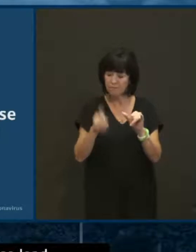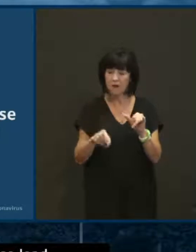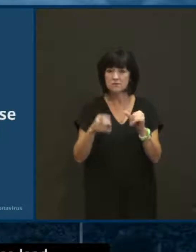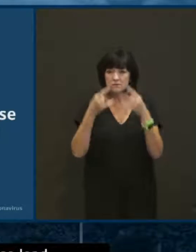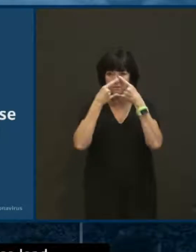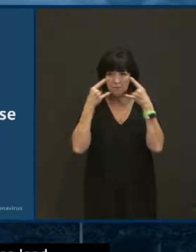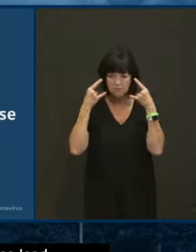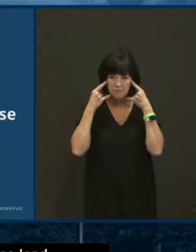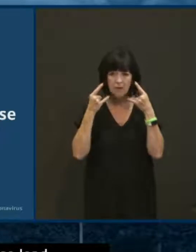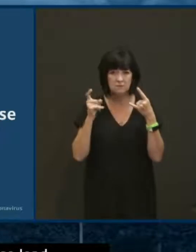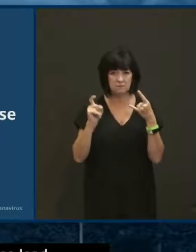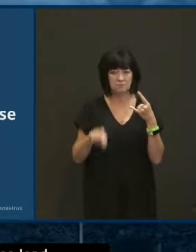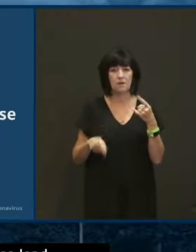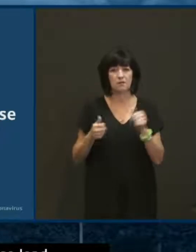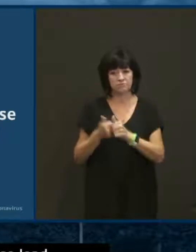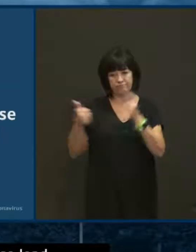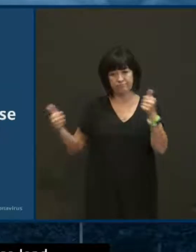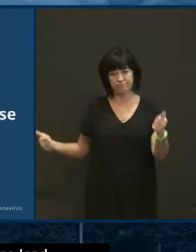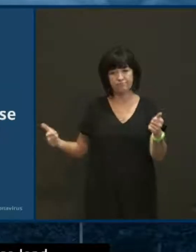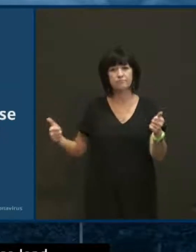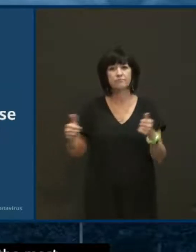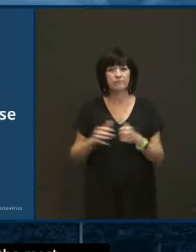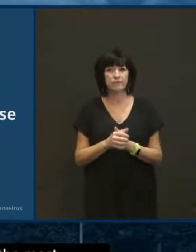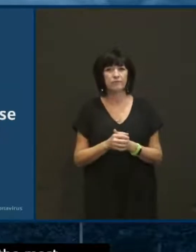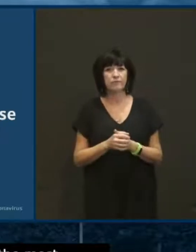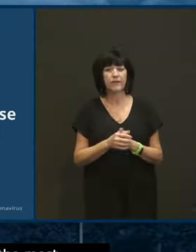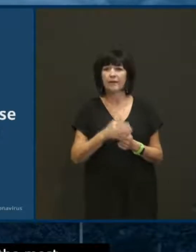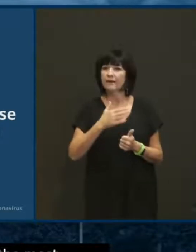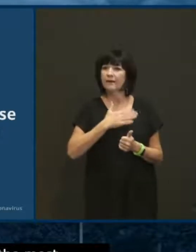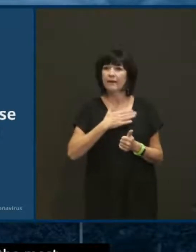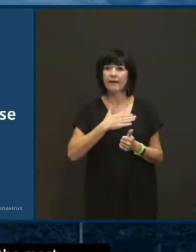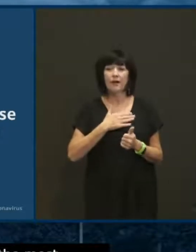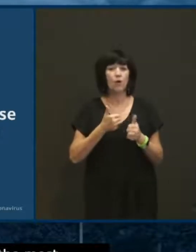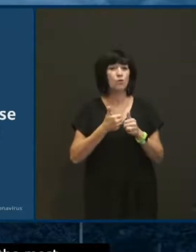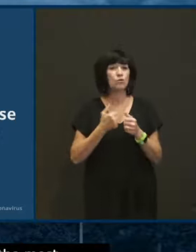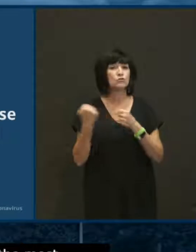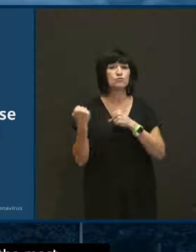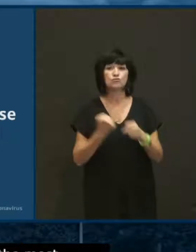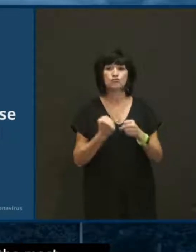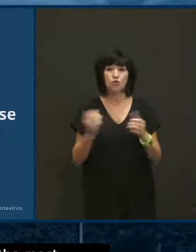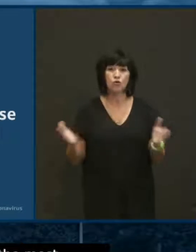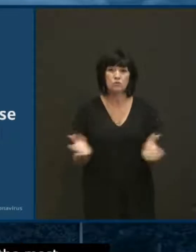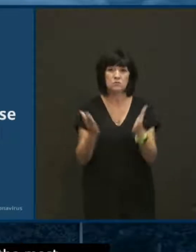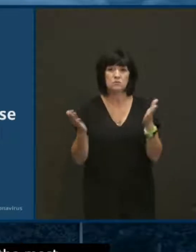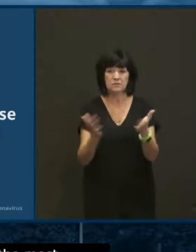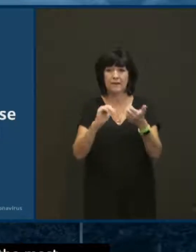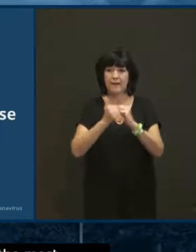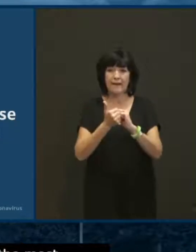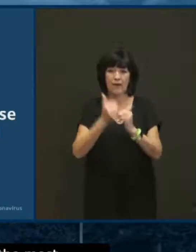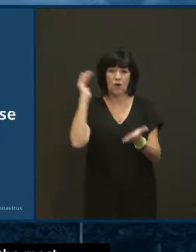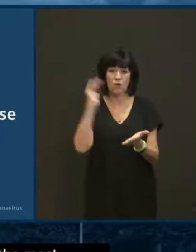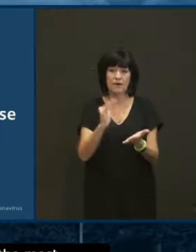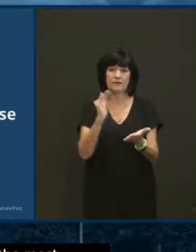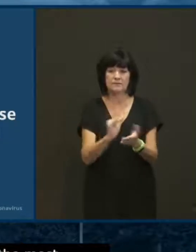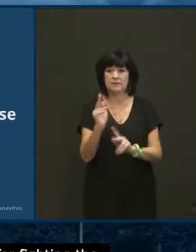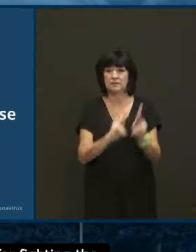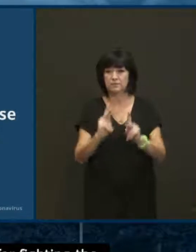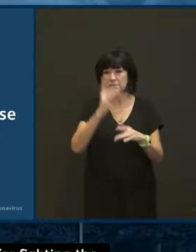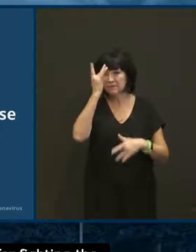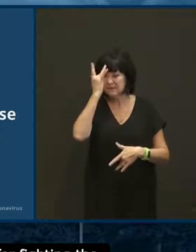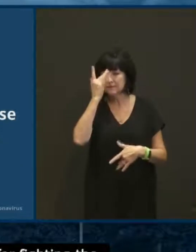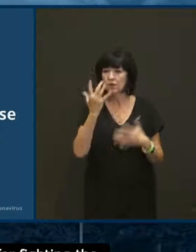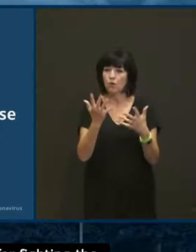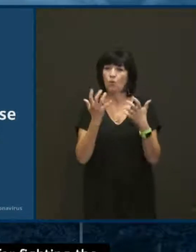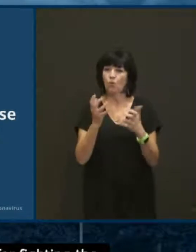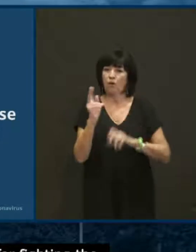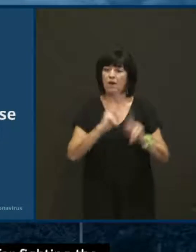the most important thing that you can do, and the strongest tool for fighting the virus and getting our children safely back in